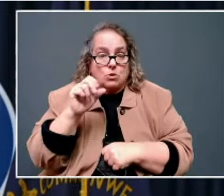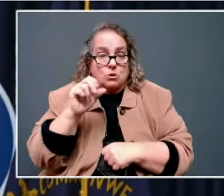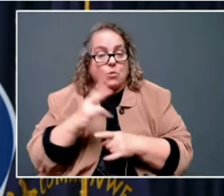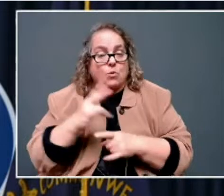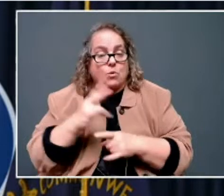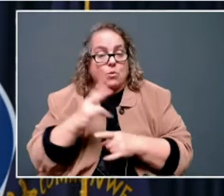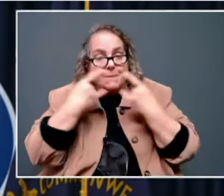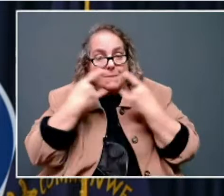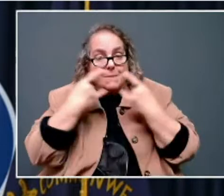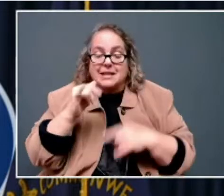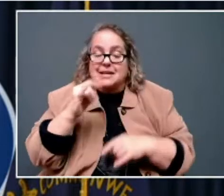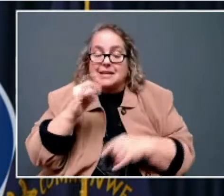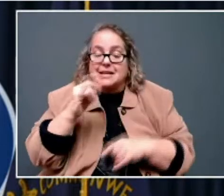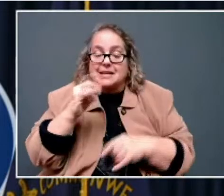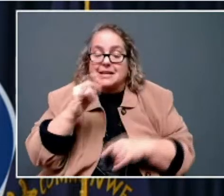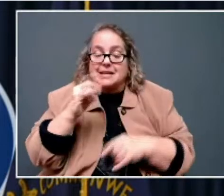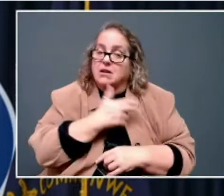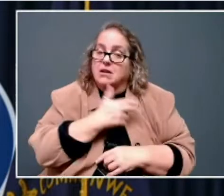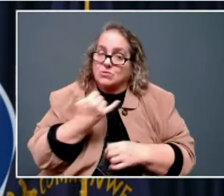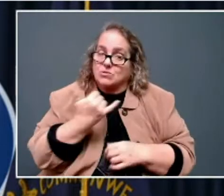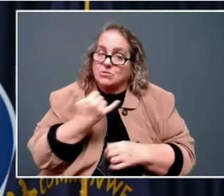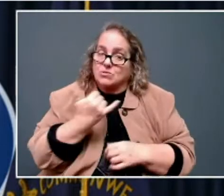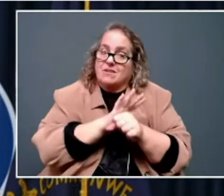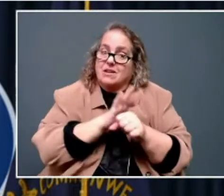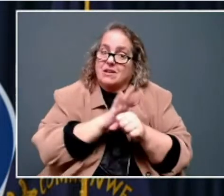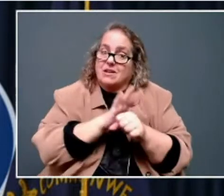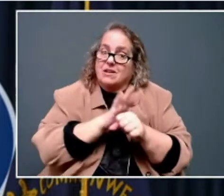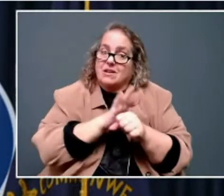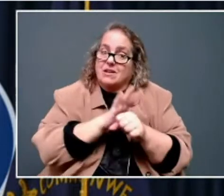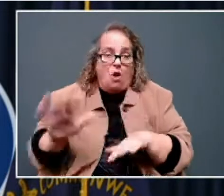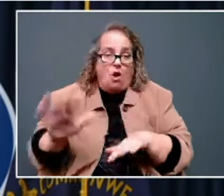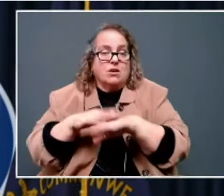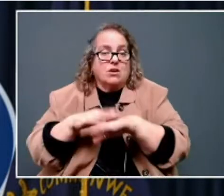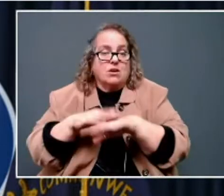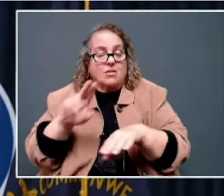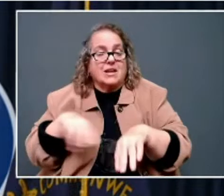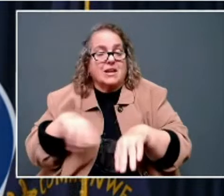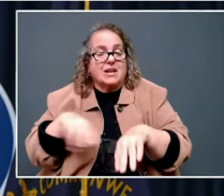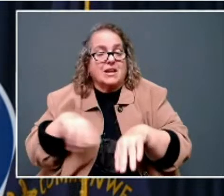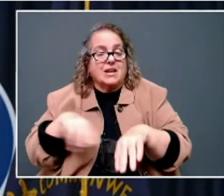real. Hospitals are filling up. We called out the National Guard. So we just ask